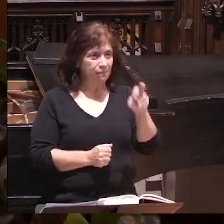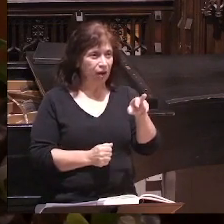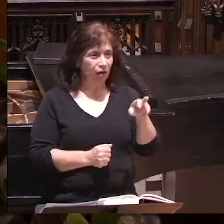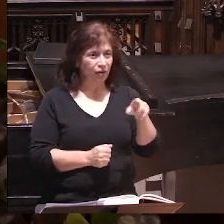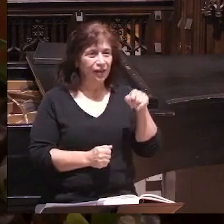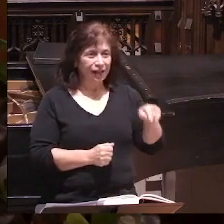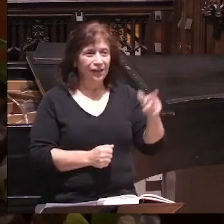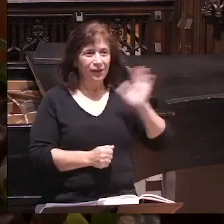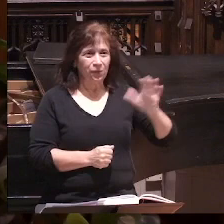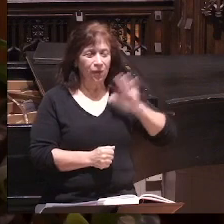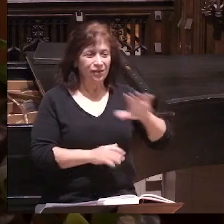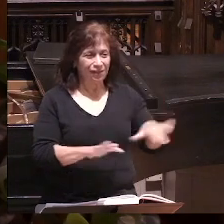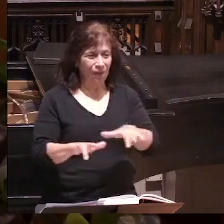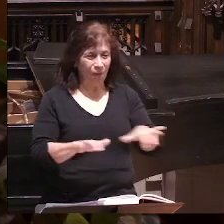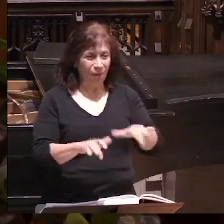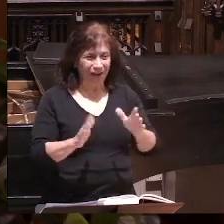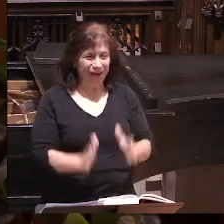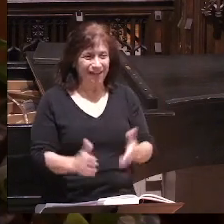organist here at the church.